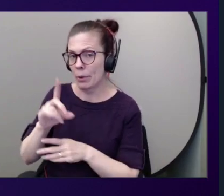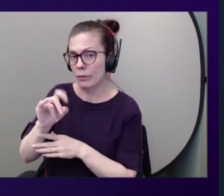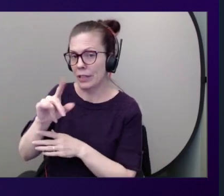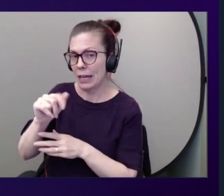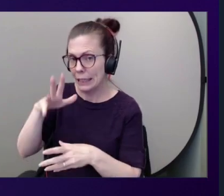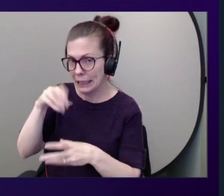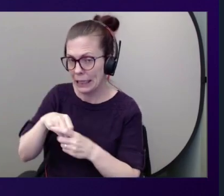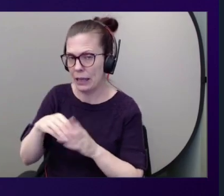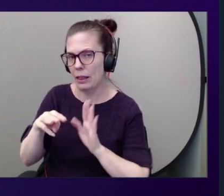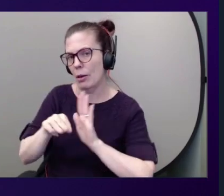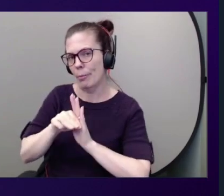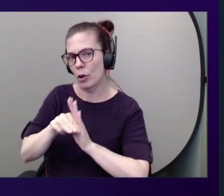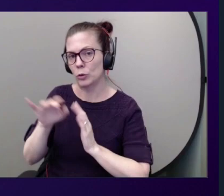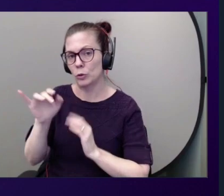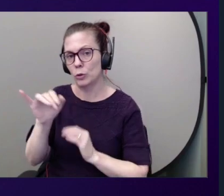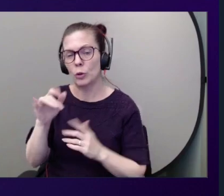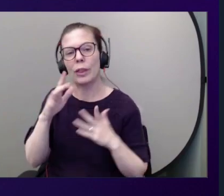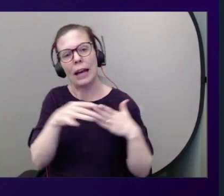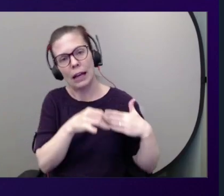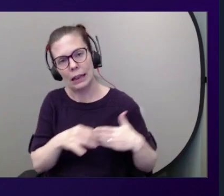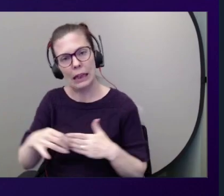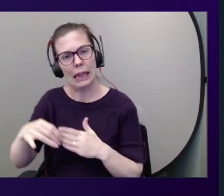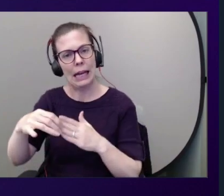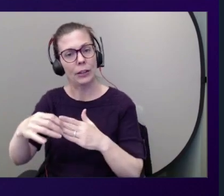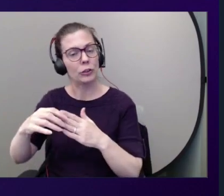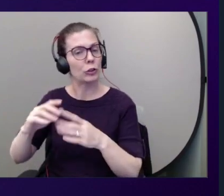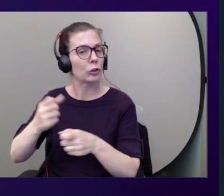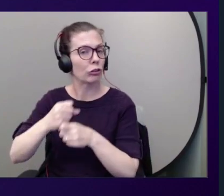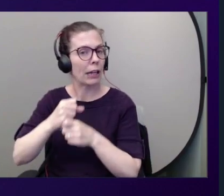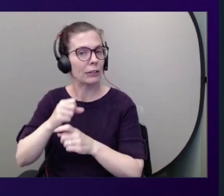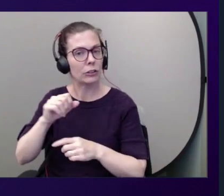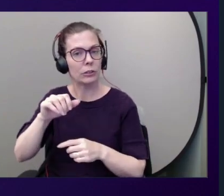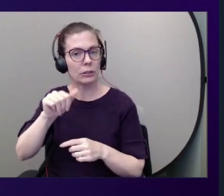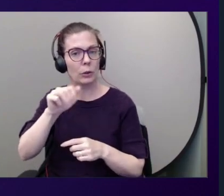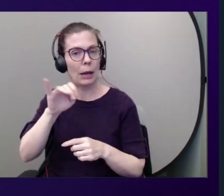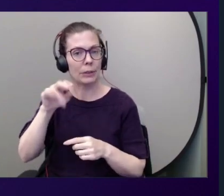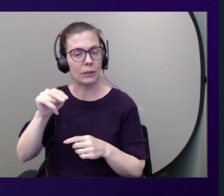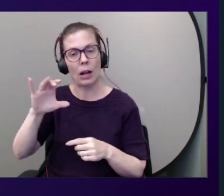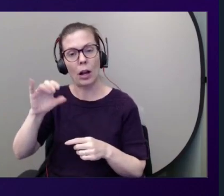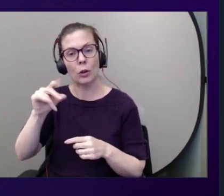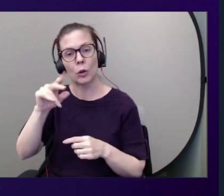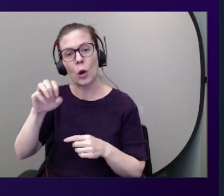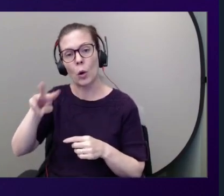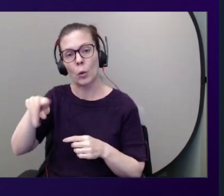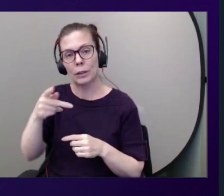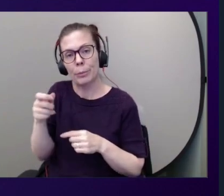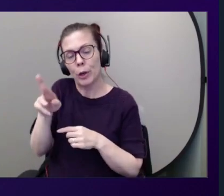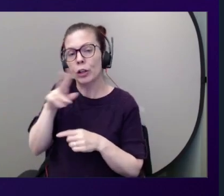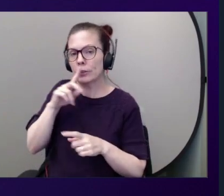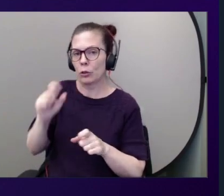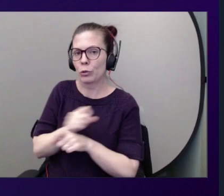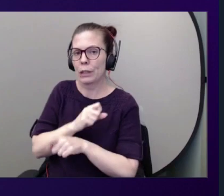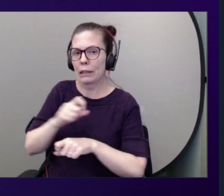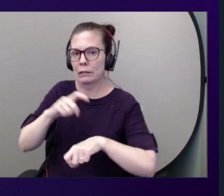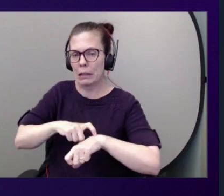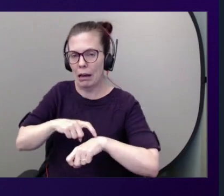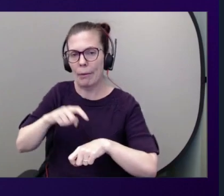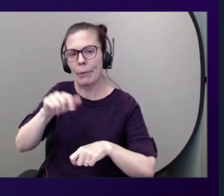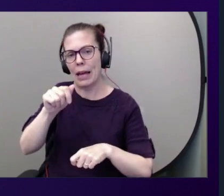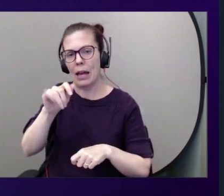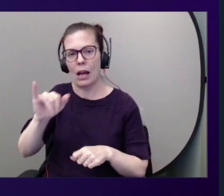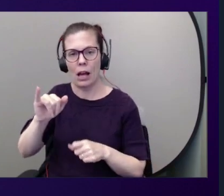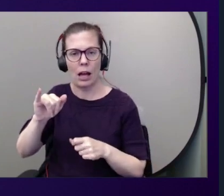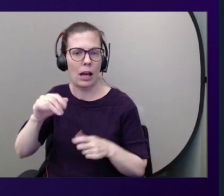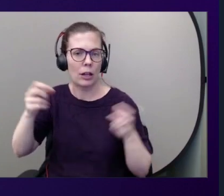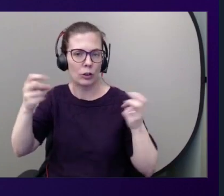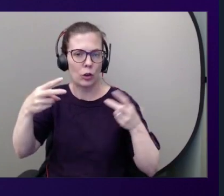this is what has led to the creation of Amazon Code Whisperer, which is a real-time AI coding companion from AWS. And